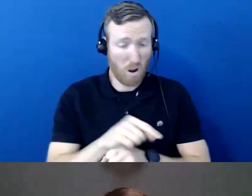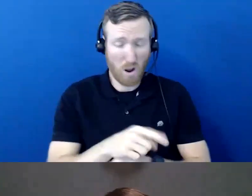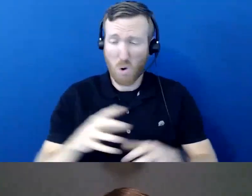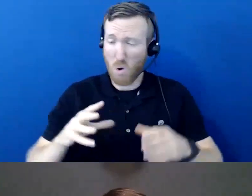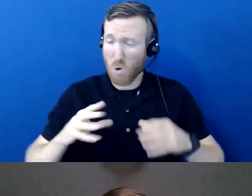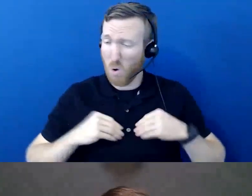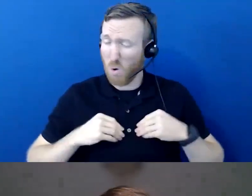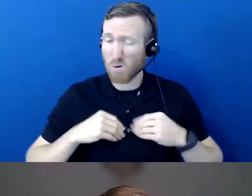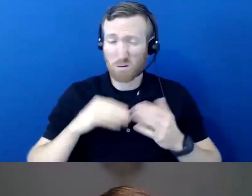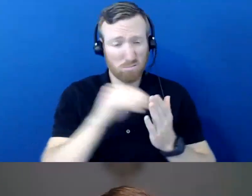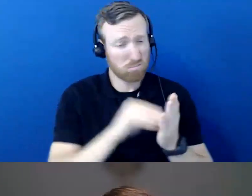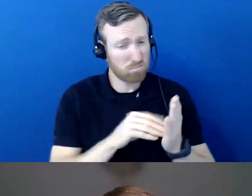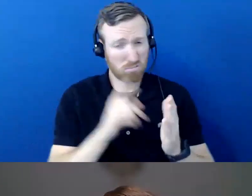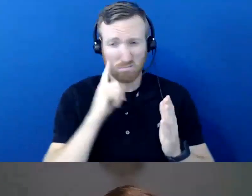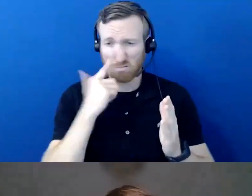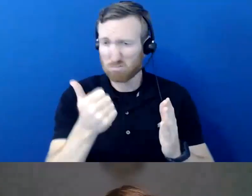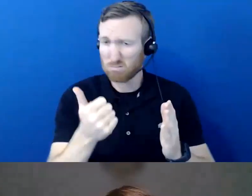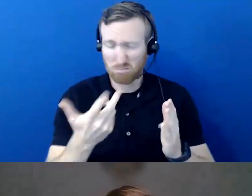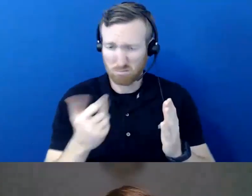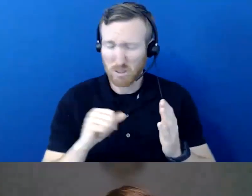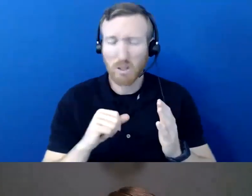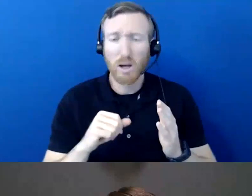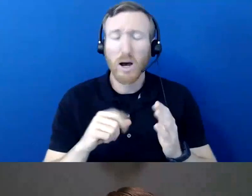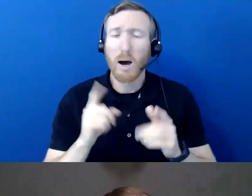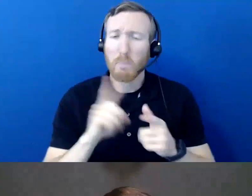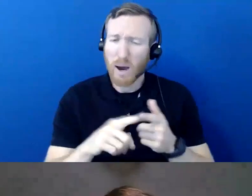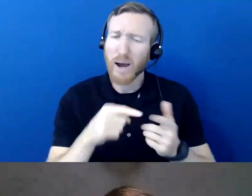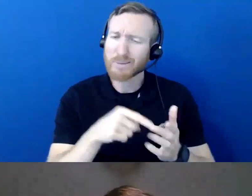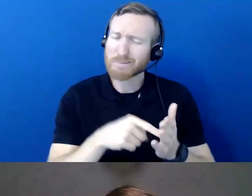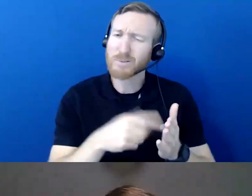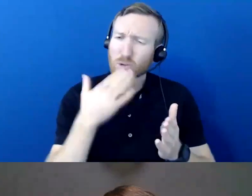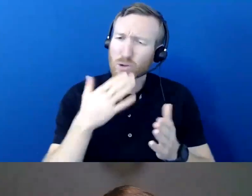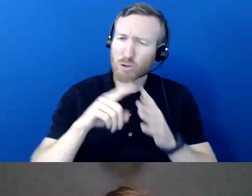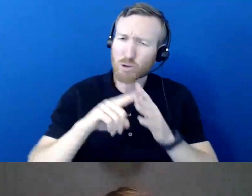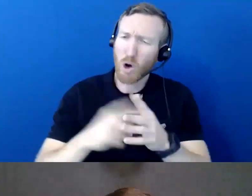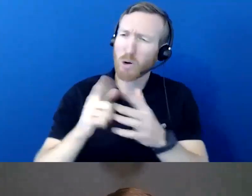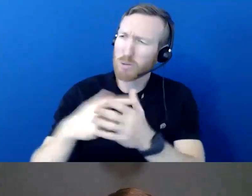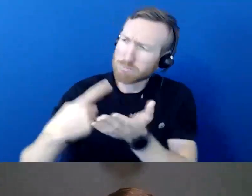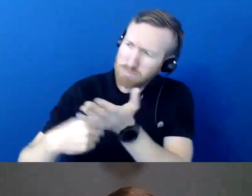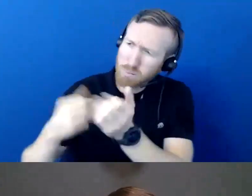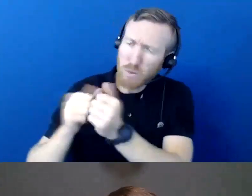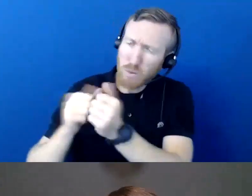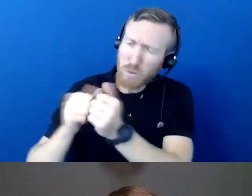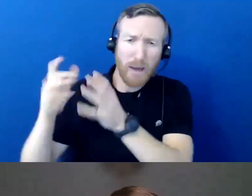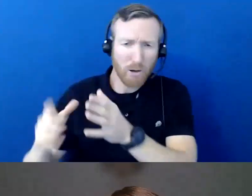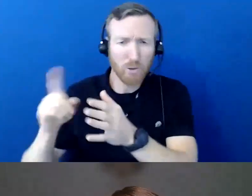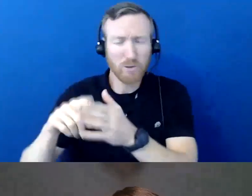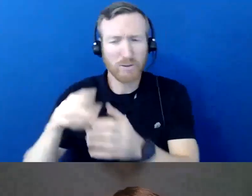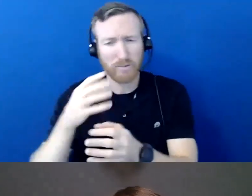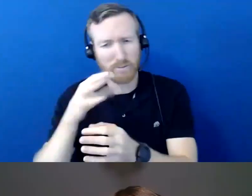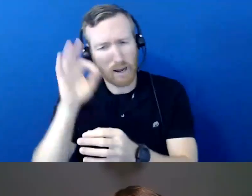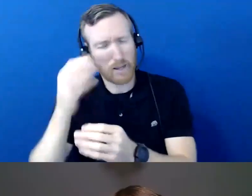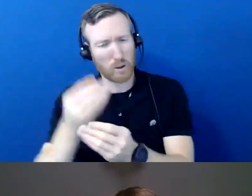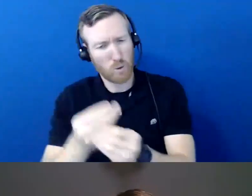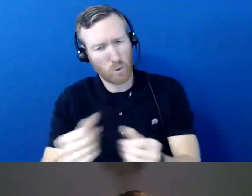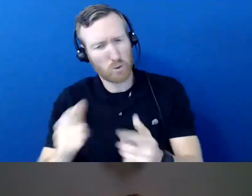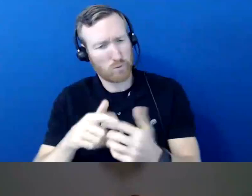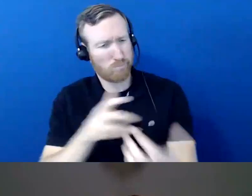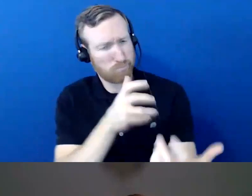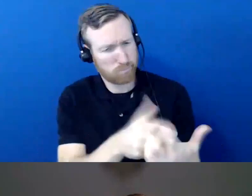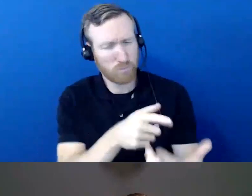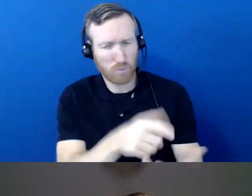in it, but it's also the start of a conversation with the manager about getting solutions that will work for the employee and help them be at their best.